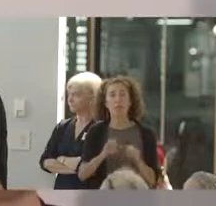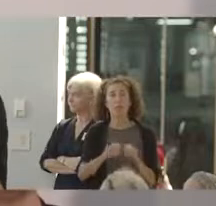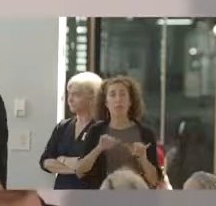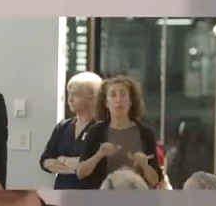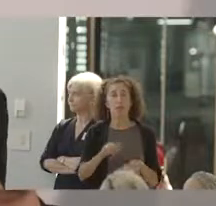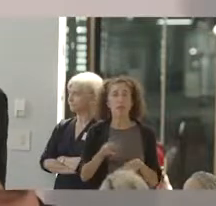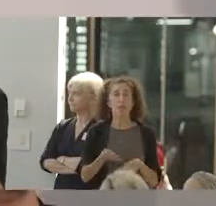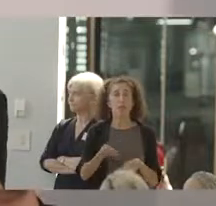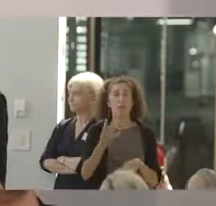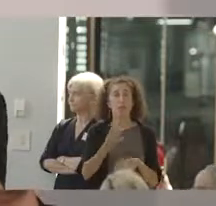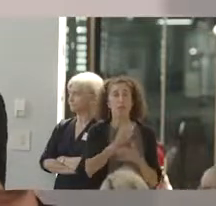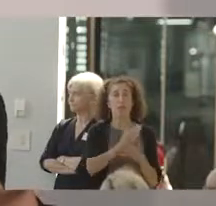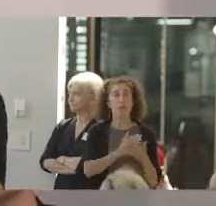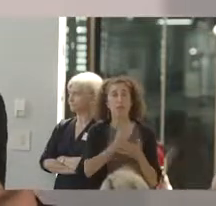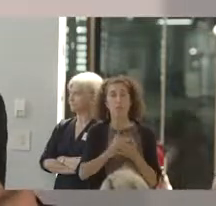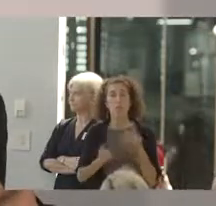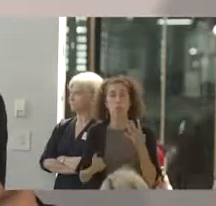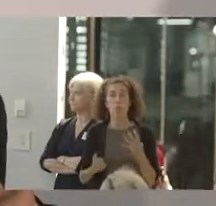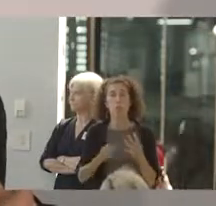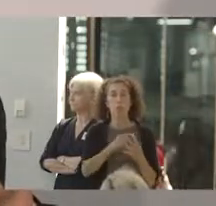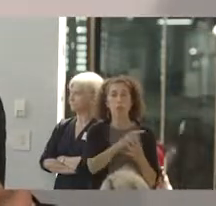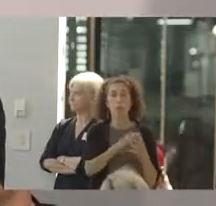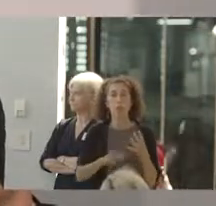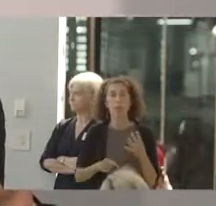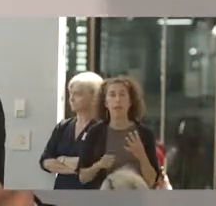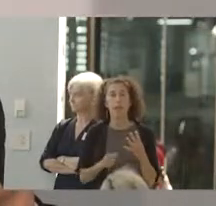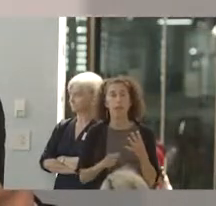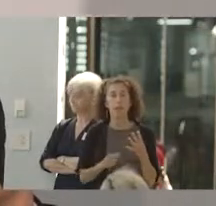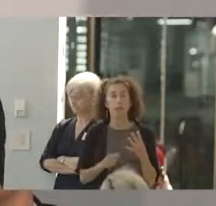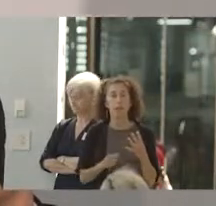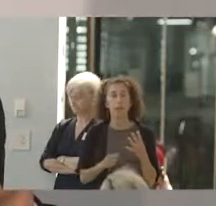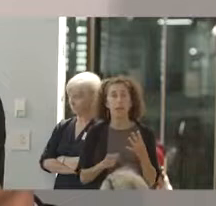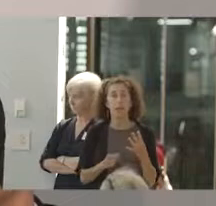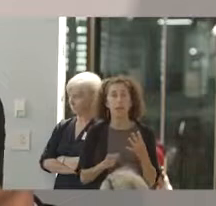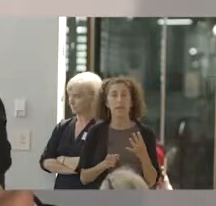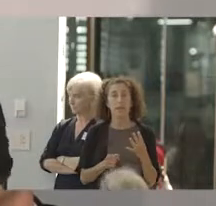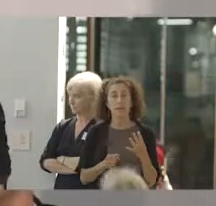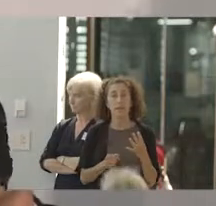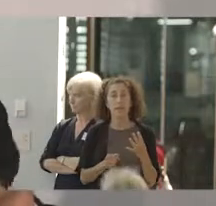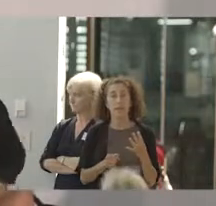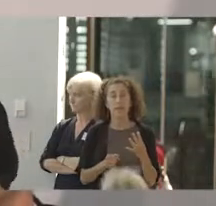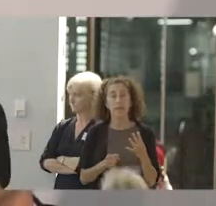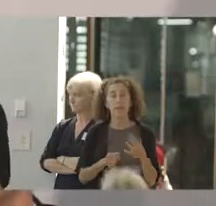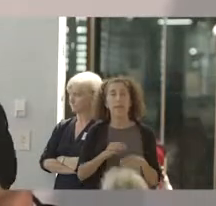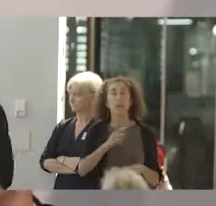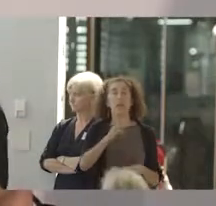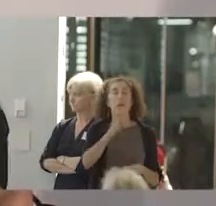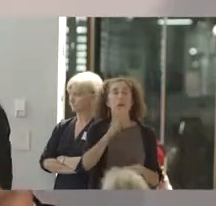that you think about. The first one is the height that the water comes up to during a